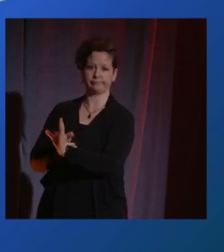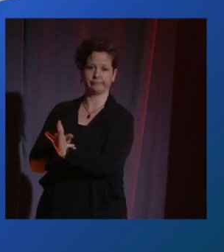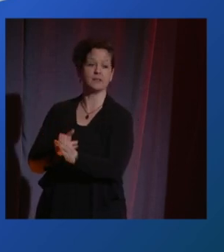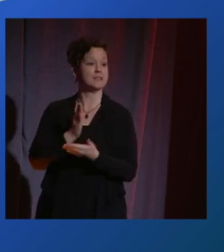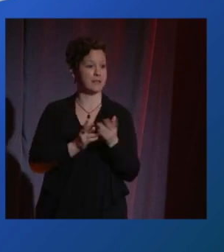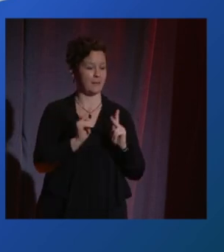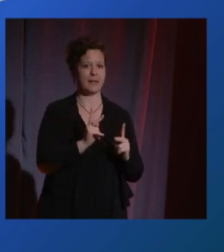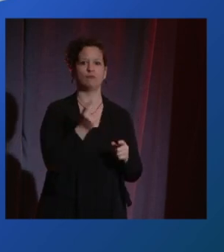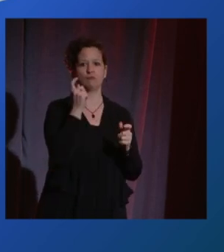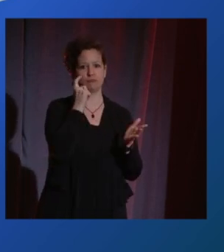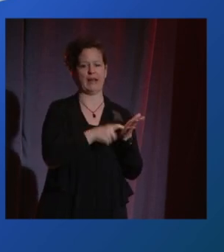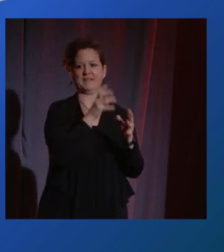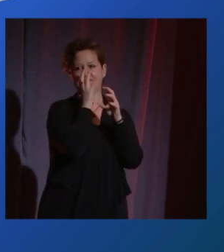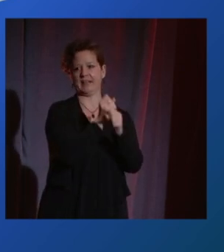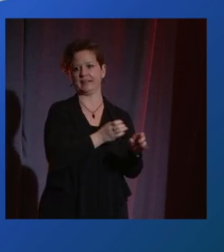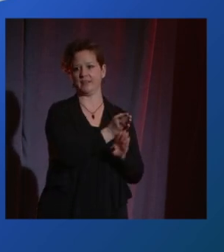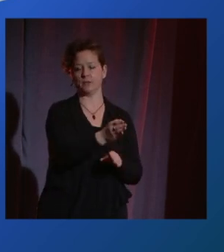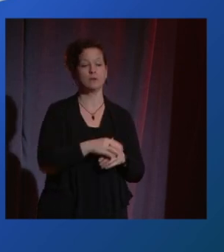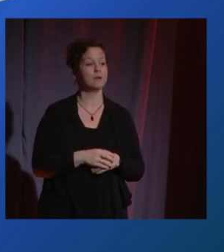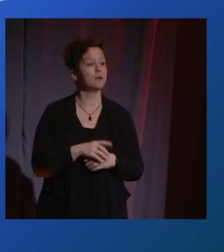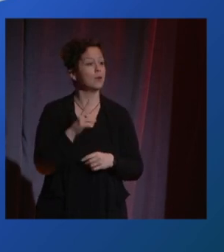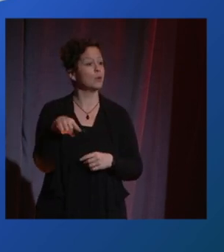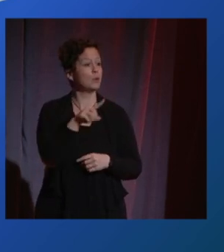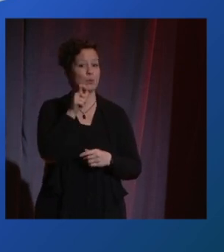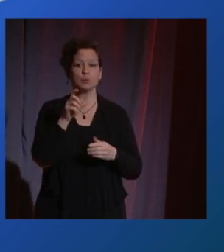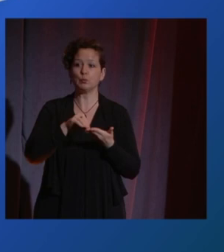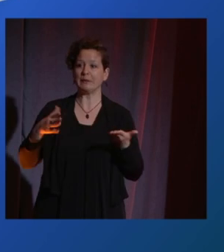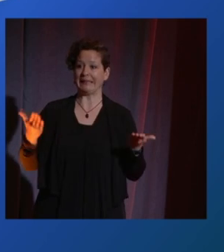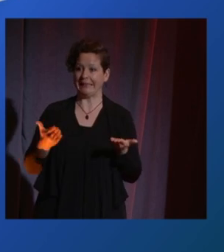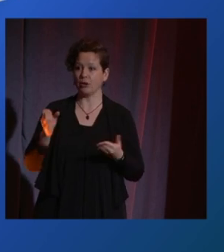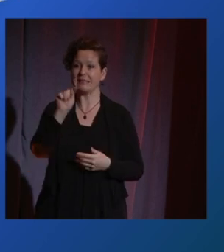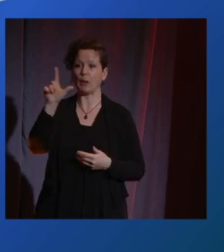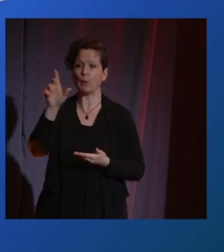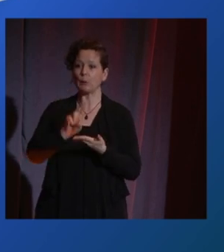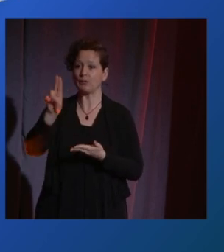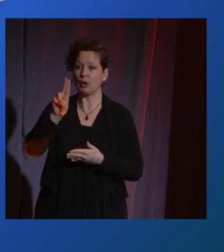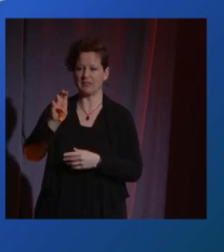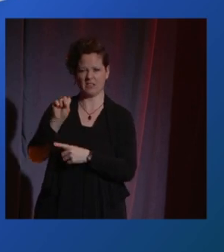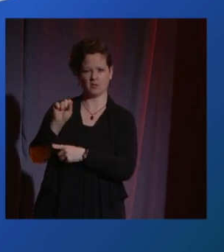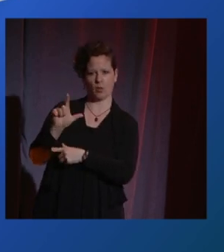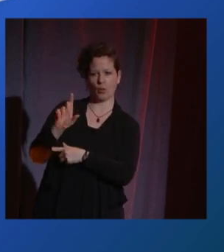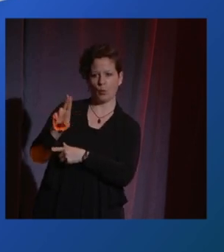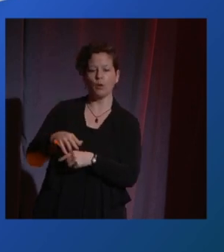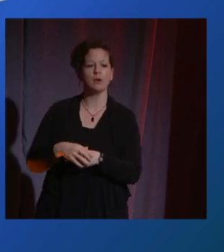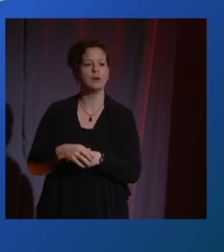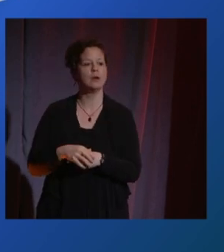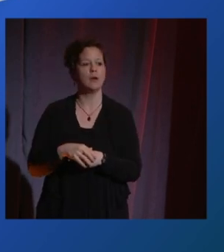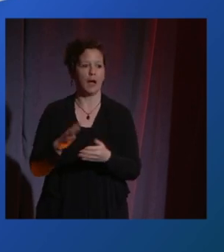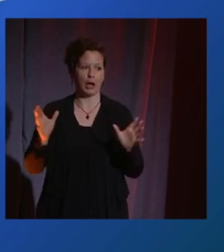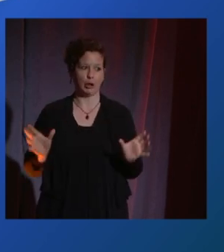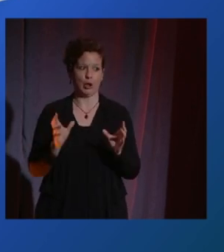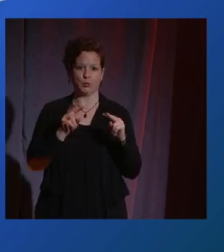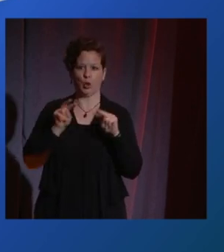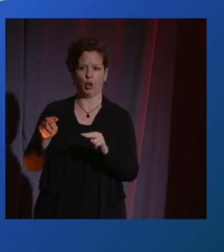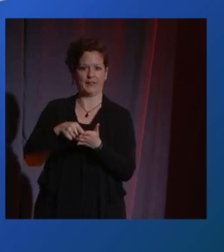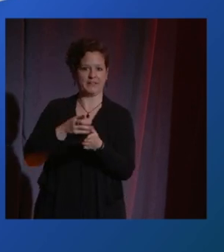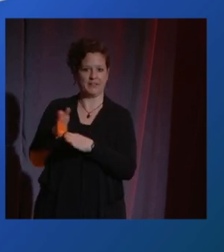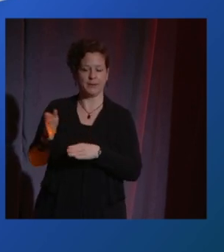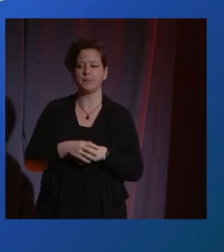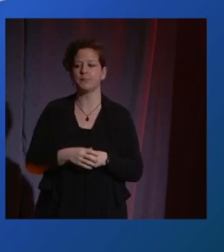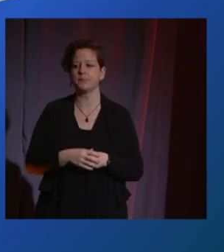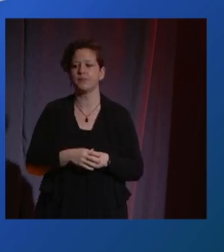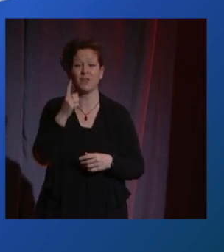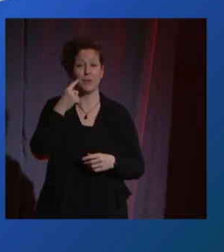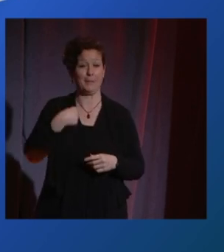uh in University those of you who are students here uh I really encourage you to look at this but for me I was in a class